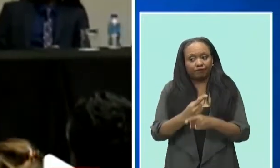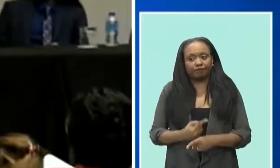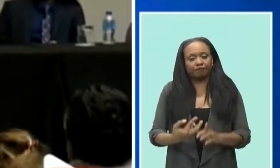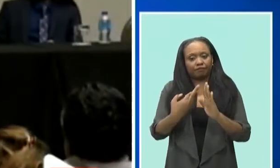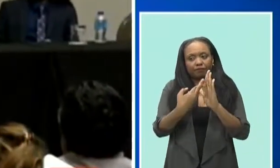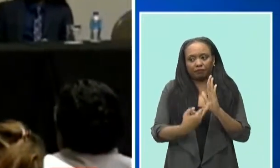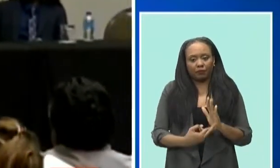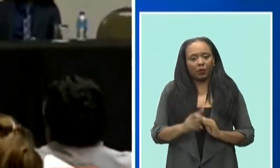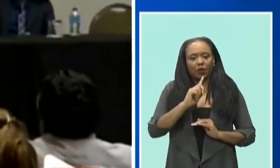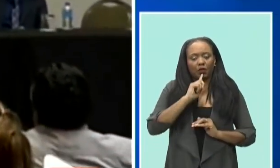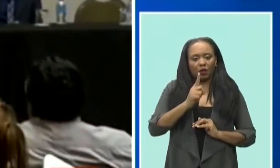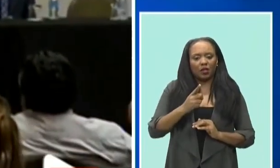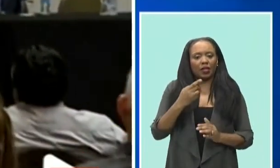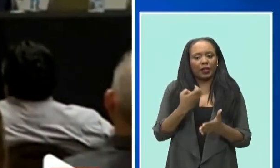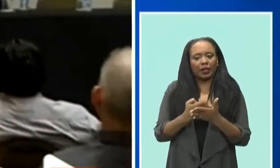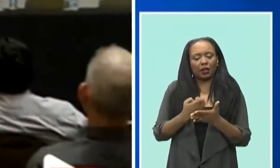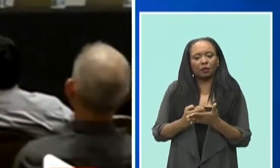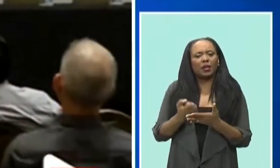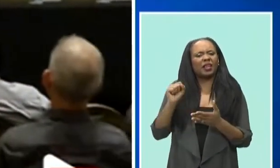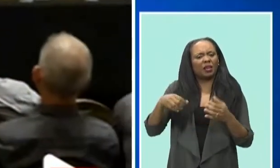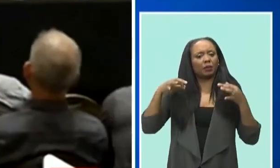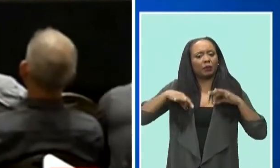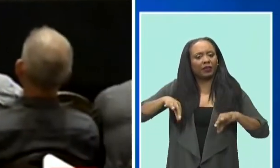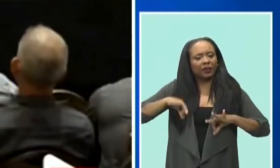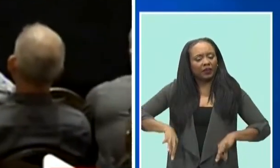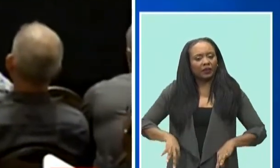ensure economic viability.